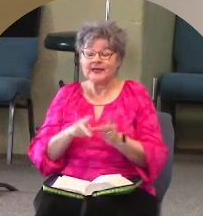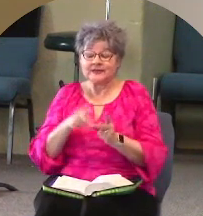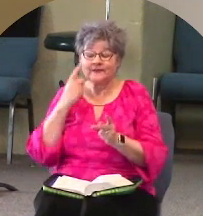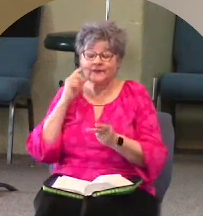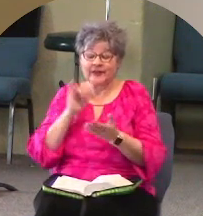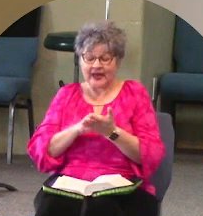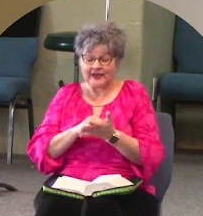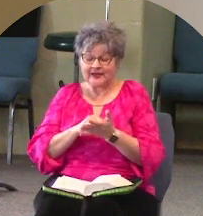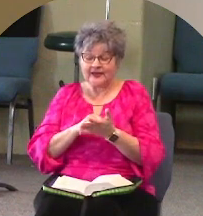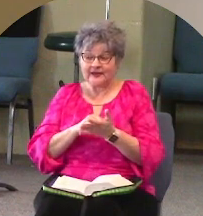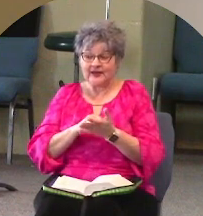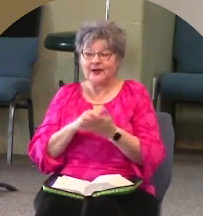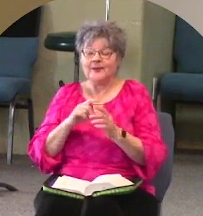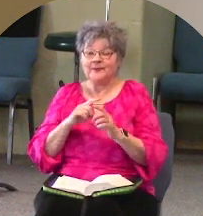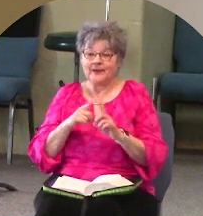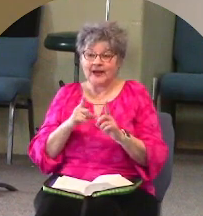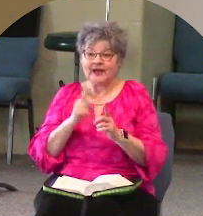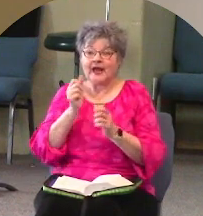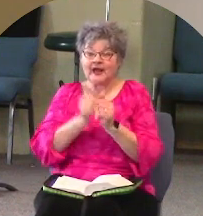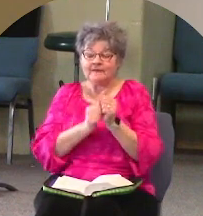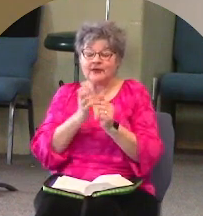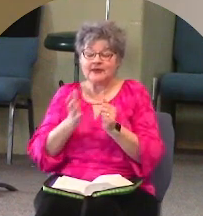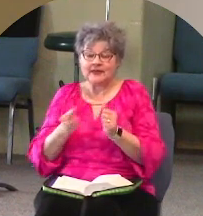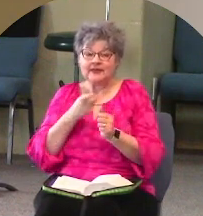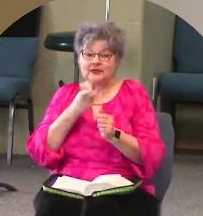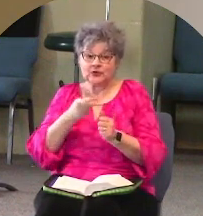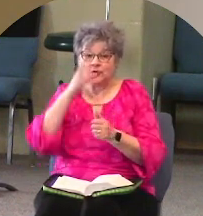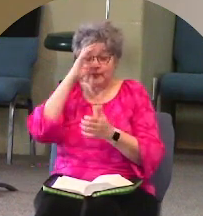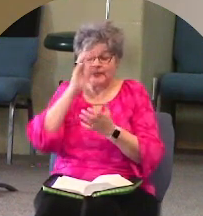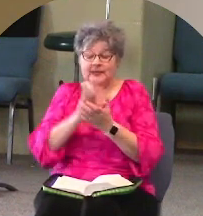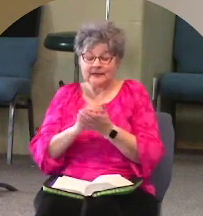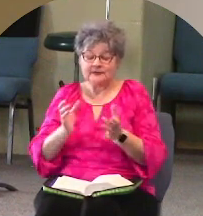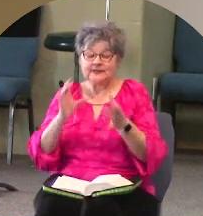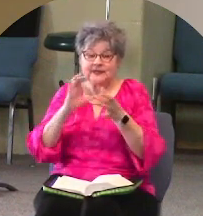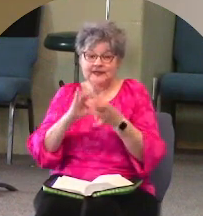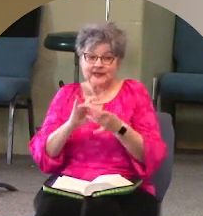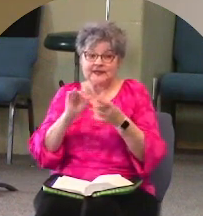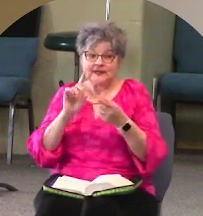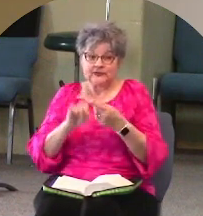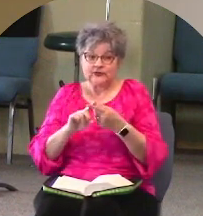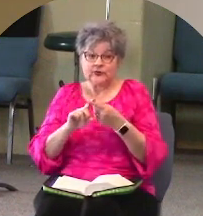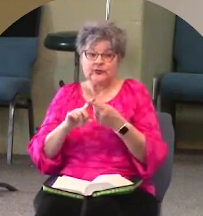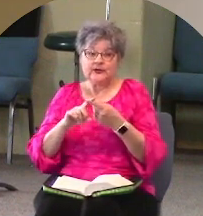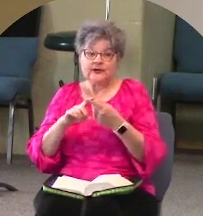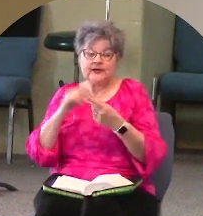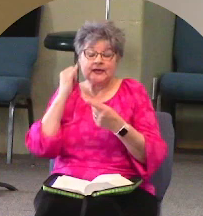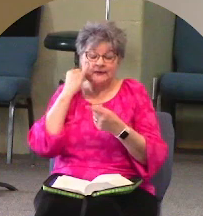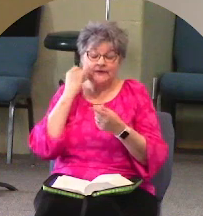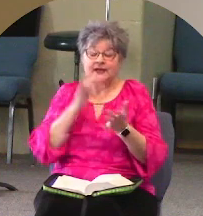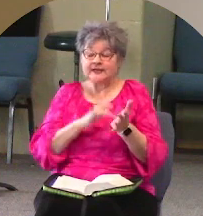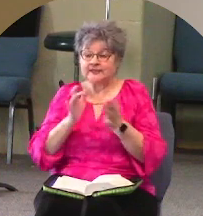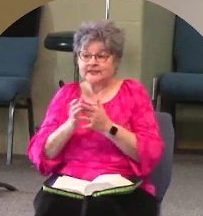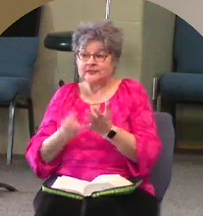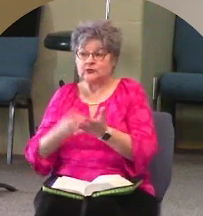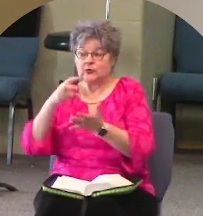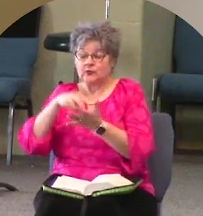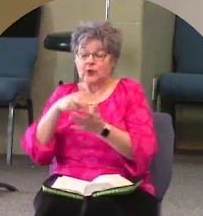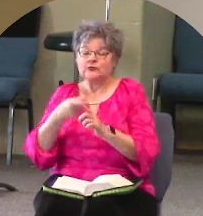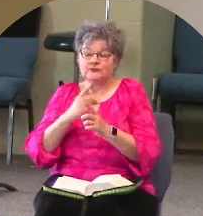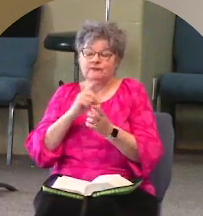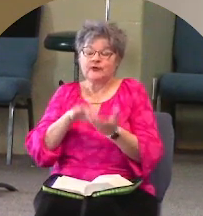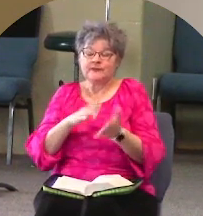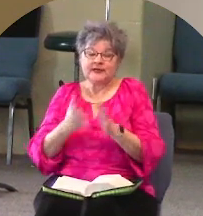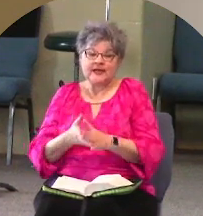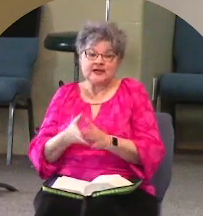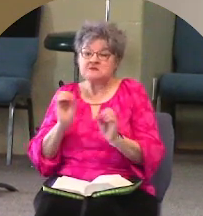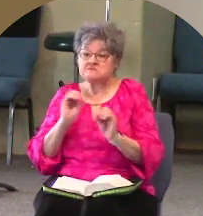But everything that you believe hinges on whether or not Jesus rose from the dead.